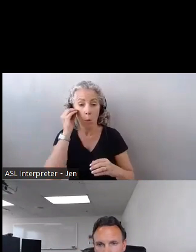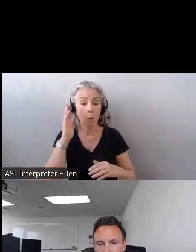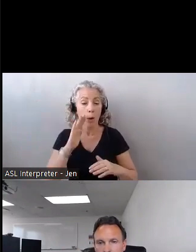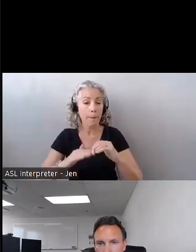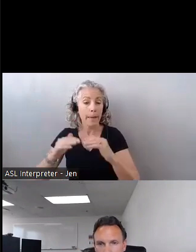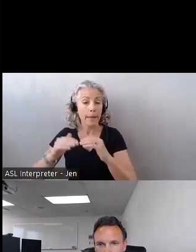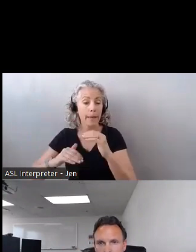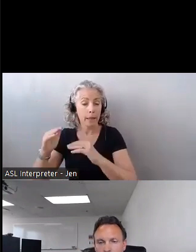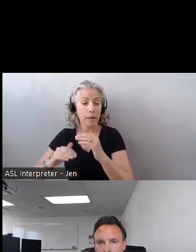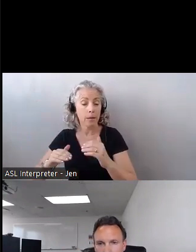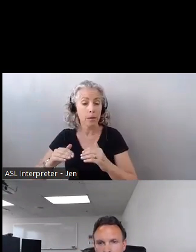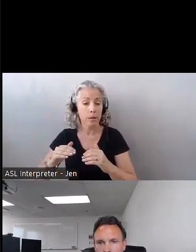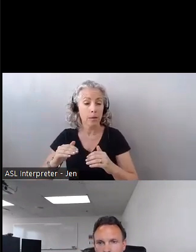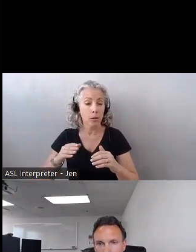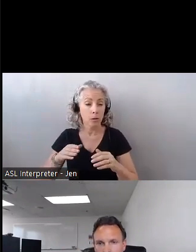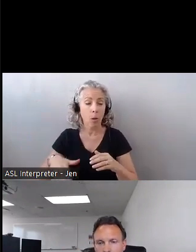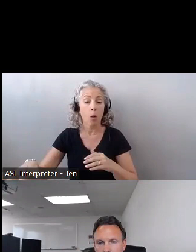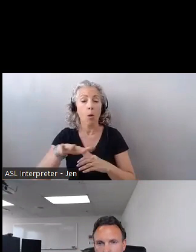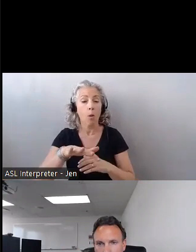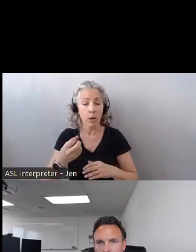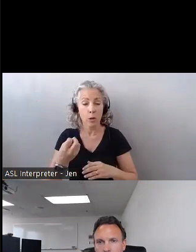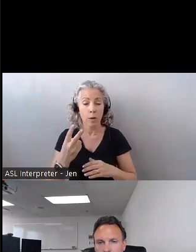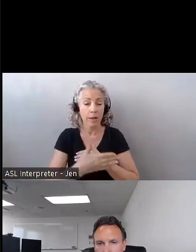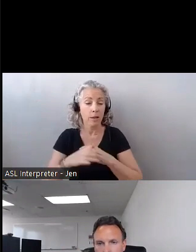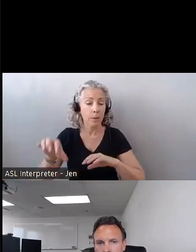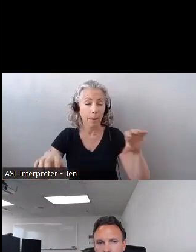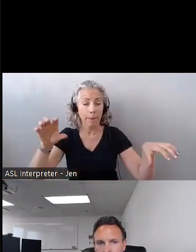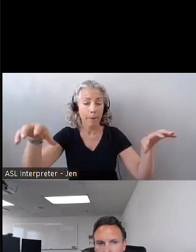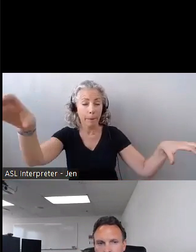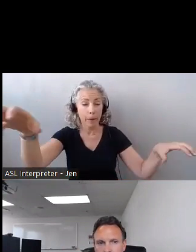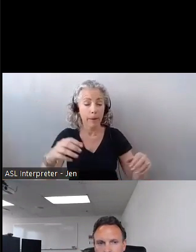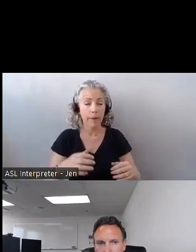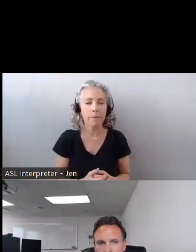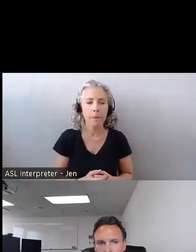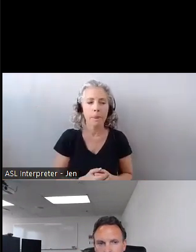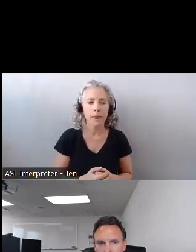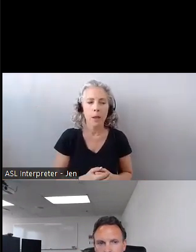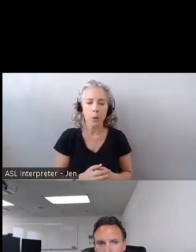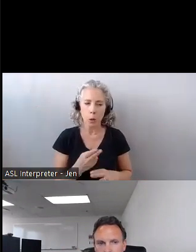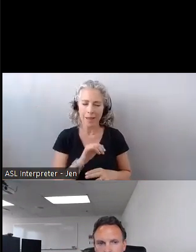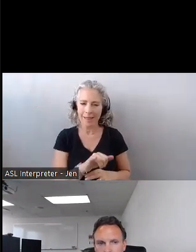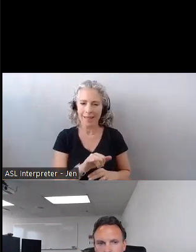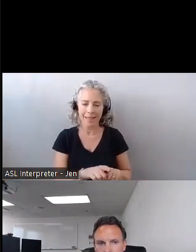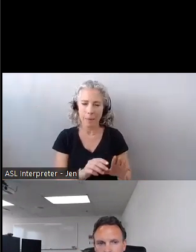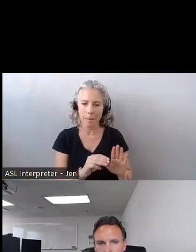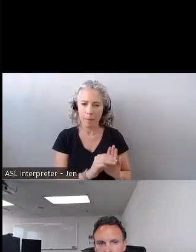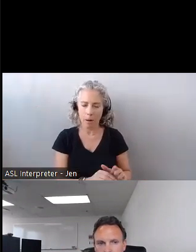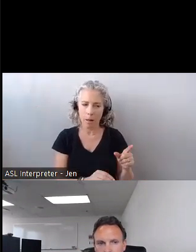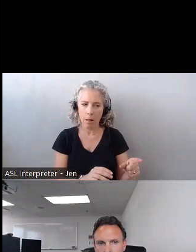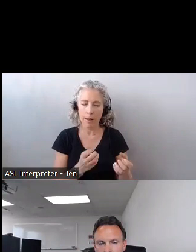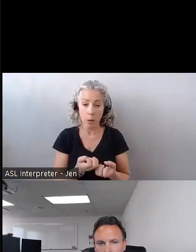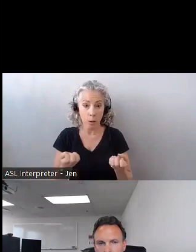over our 12 counties. But one of the things that we're doing is taking that same model and actually taking the equipment into